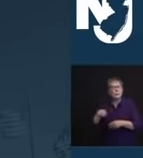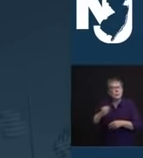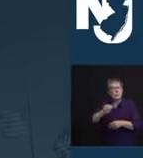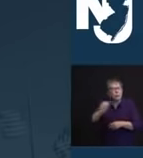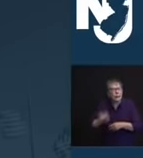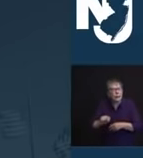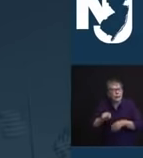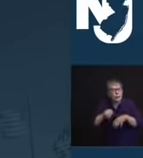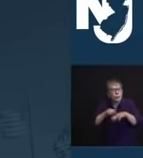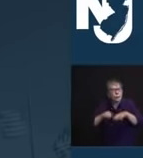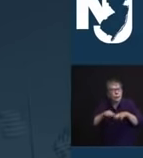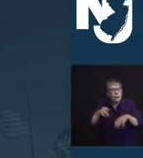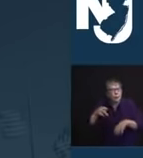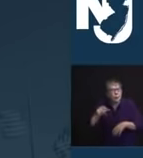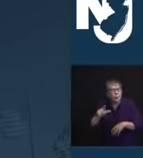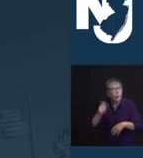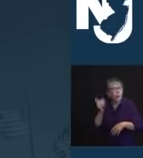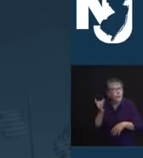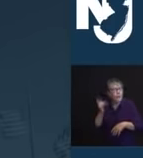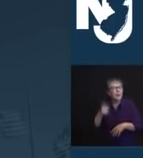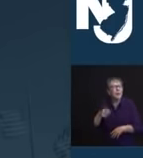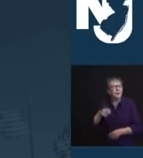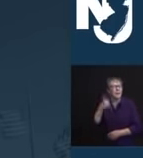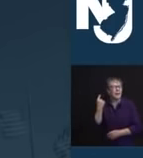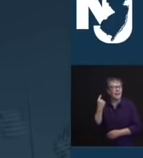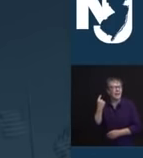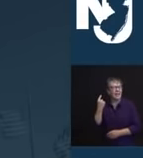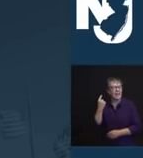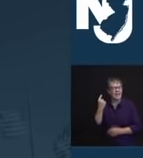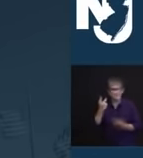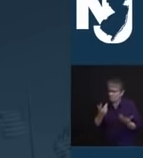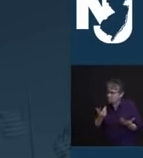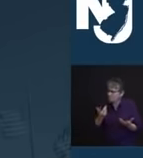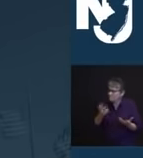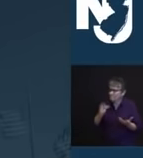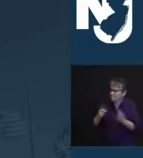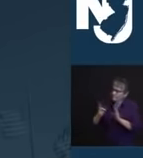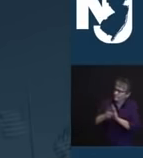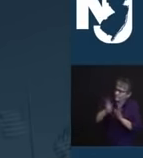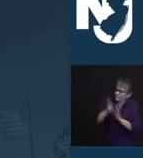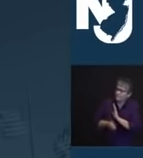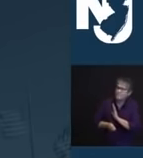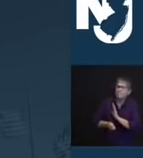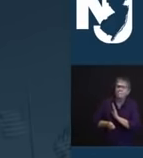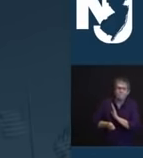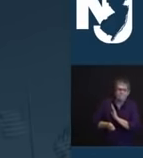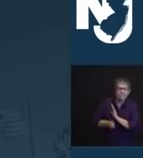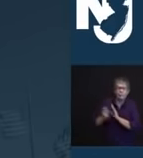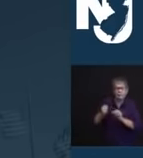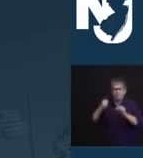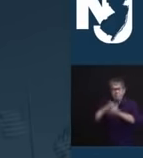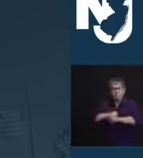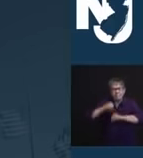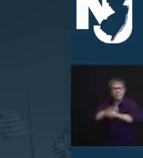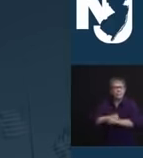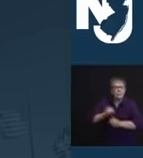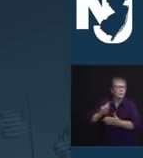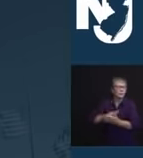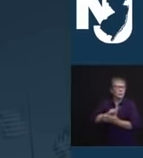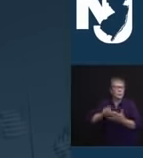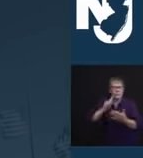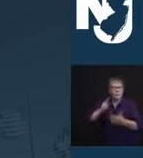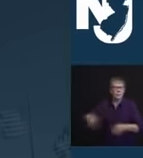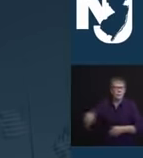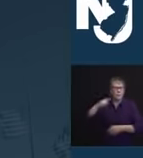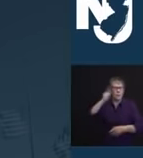got its start during the Dinkins administration. And his administration was also the first to have a cabinet whose members reflected the